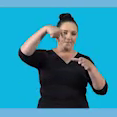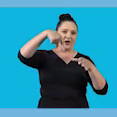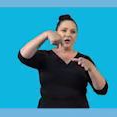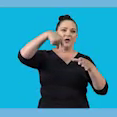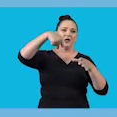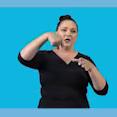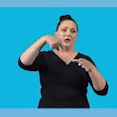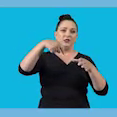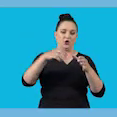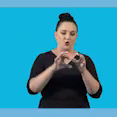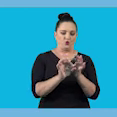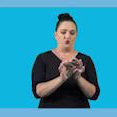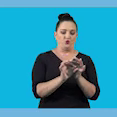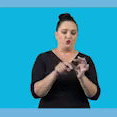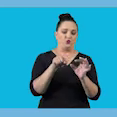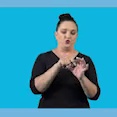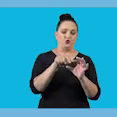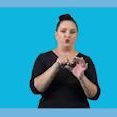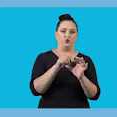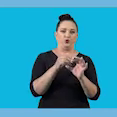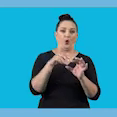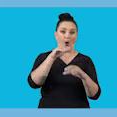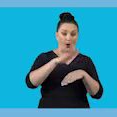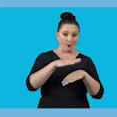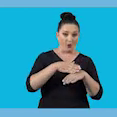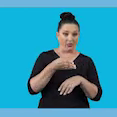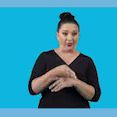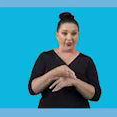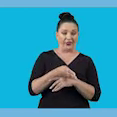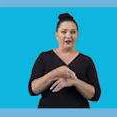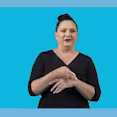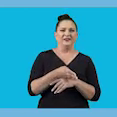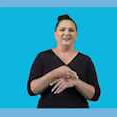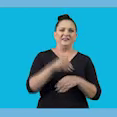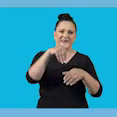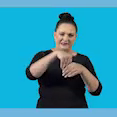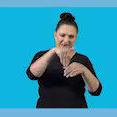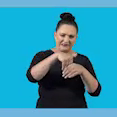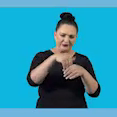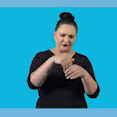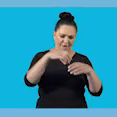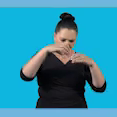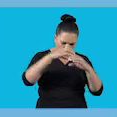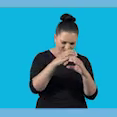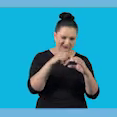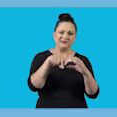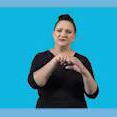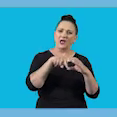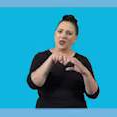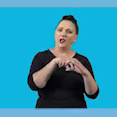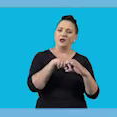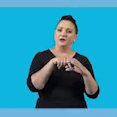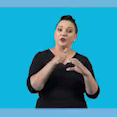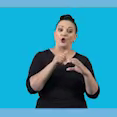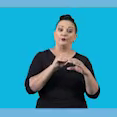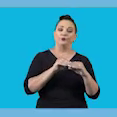move from a higher concentration from the moment you start pouring it in. That's now moving from that, because it's highly concentrated in that drop. So